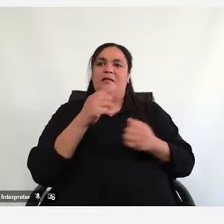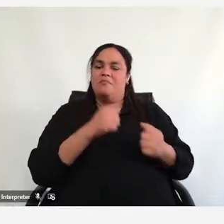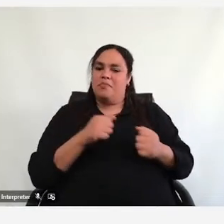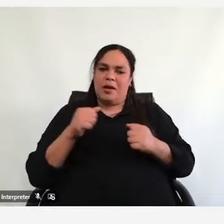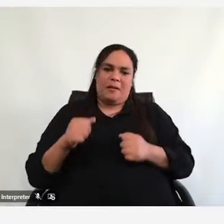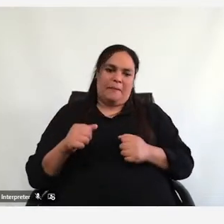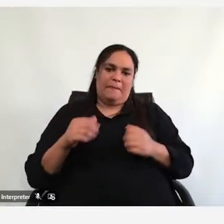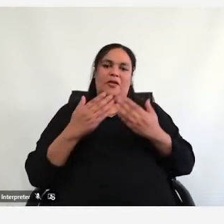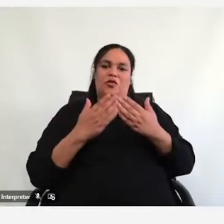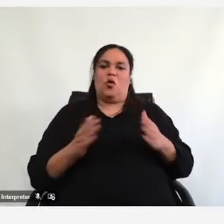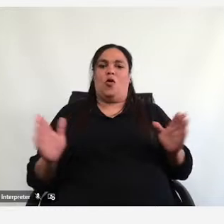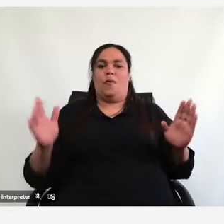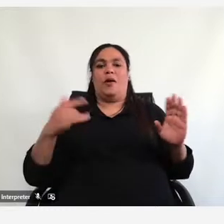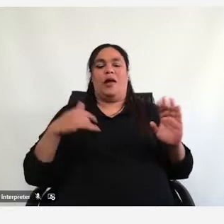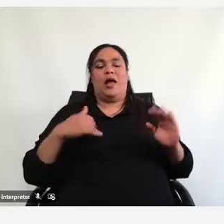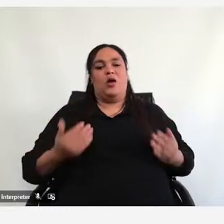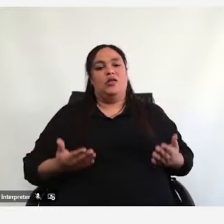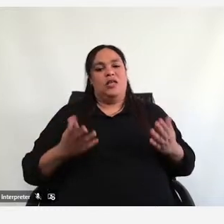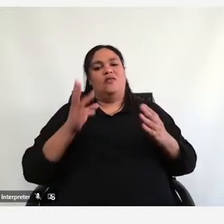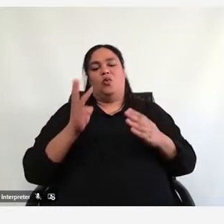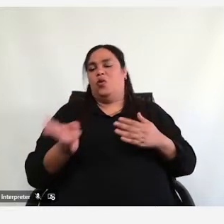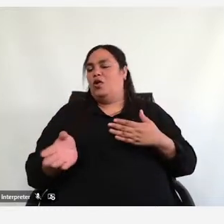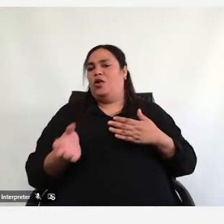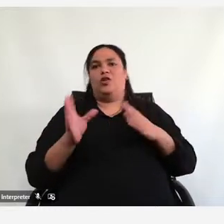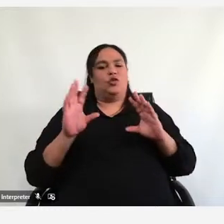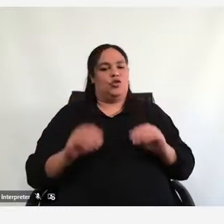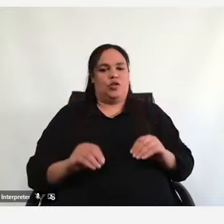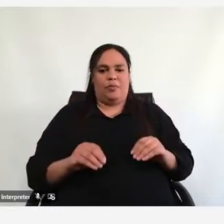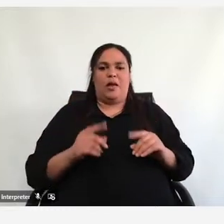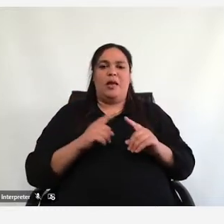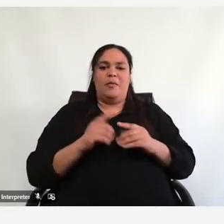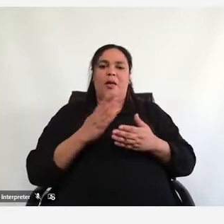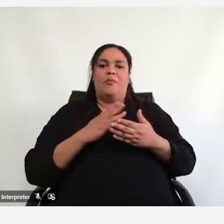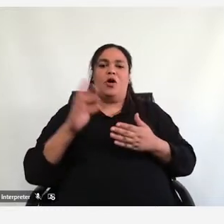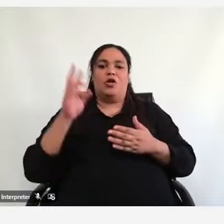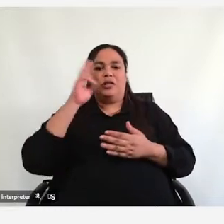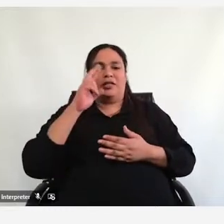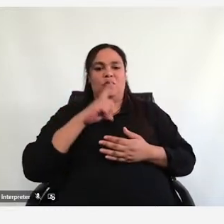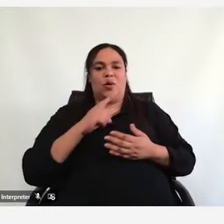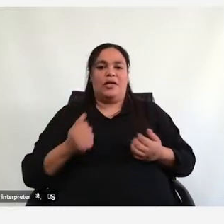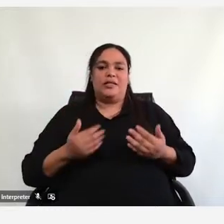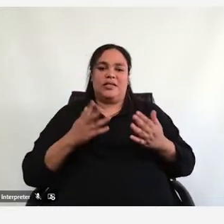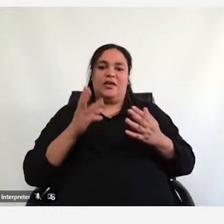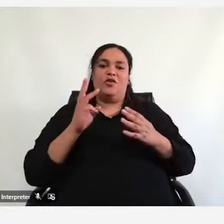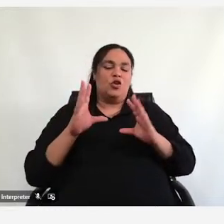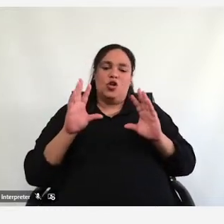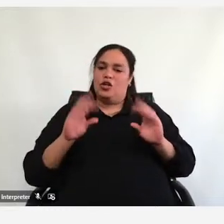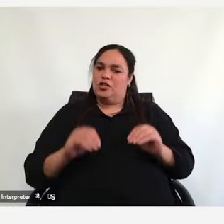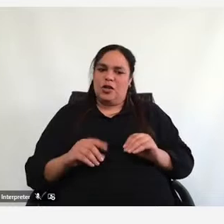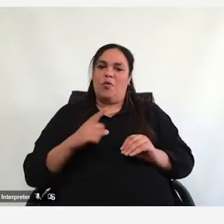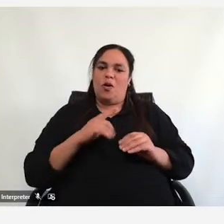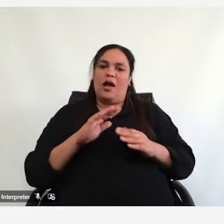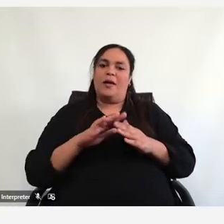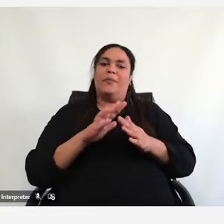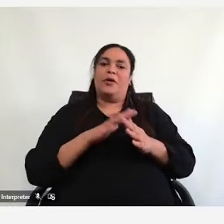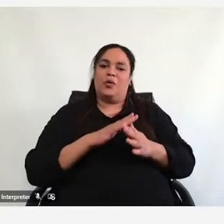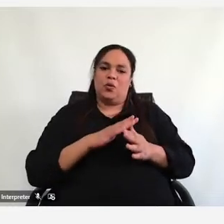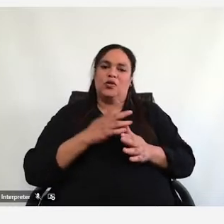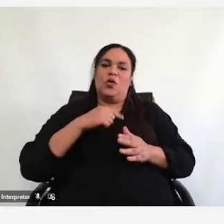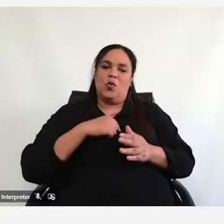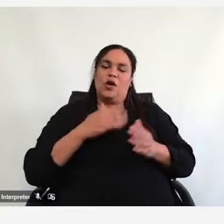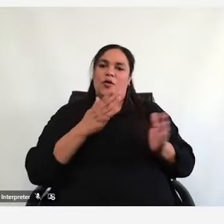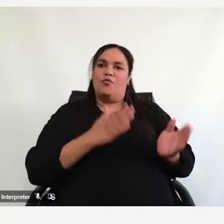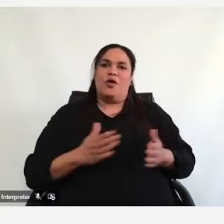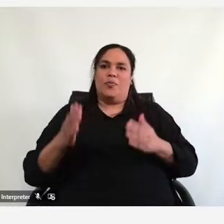remains open. Our services will not stop. And part of the reason that our services will not stop is because we